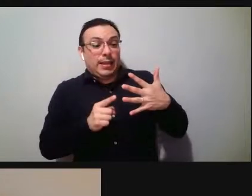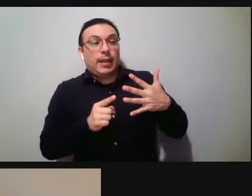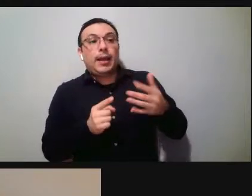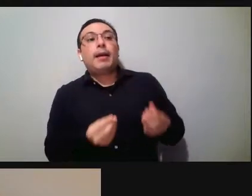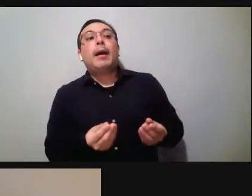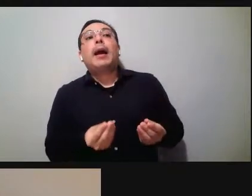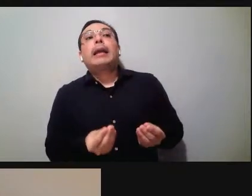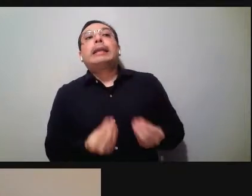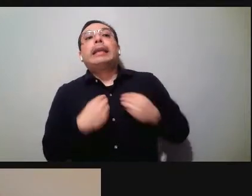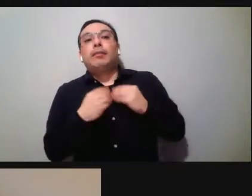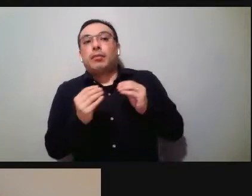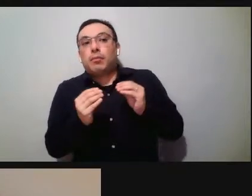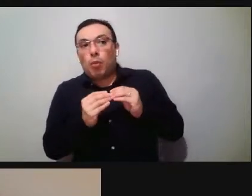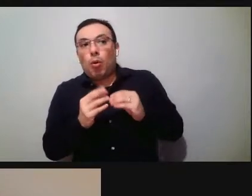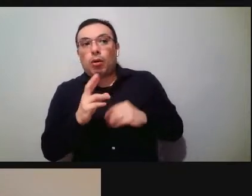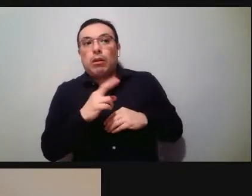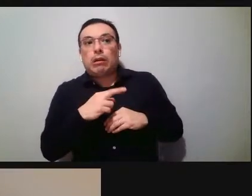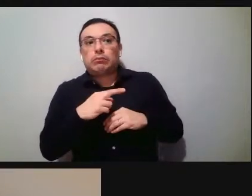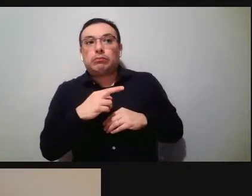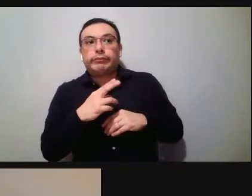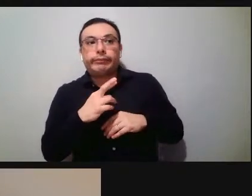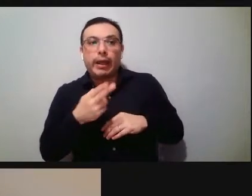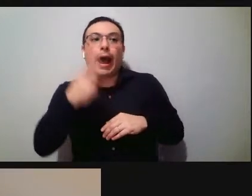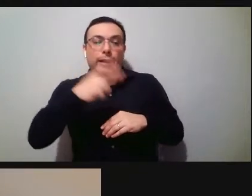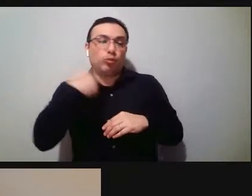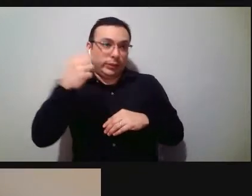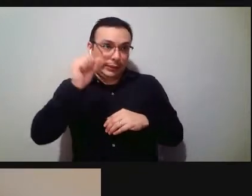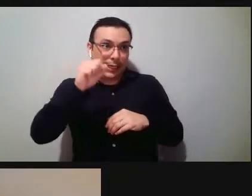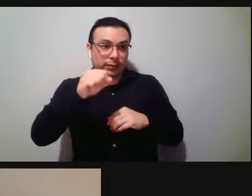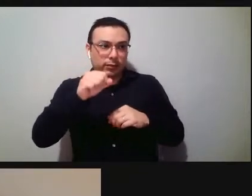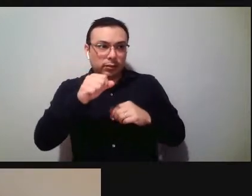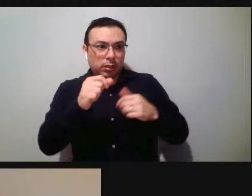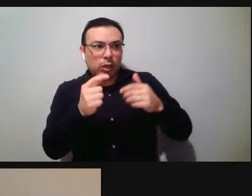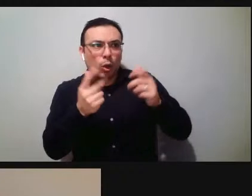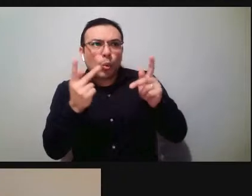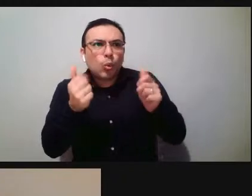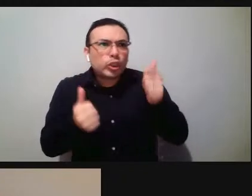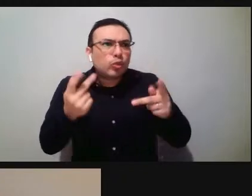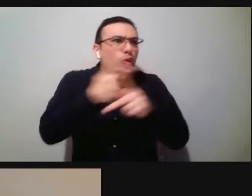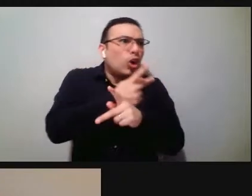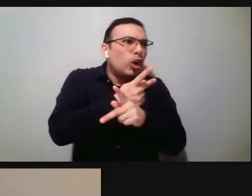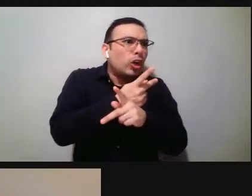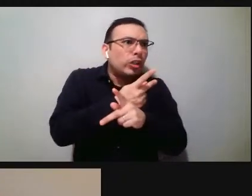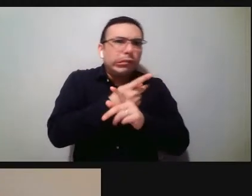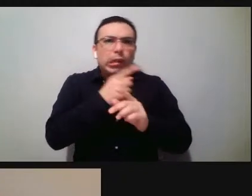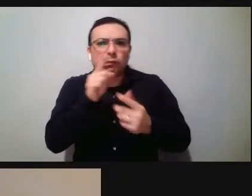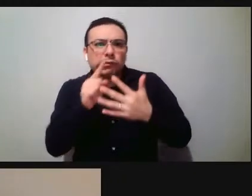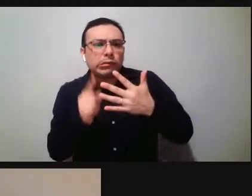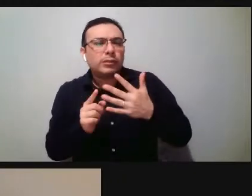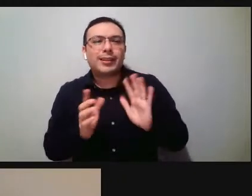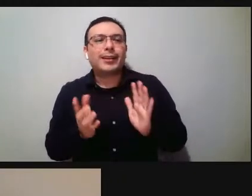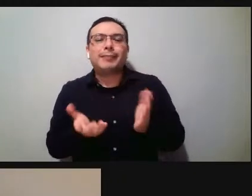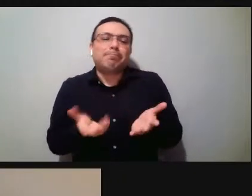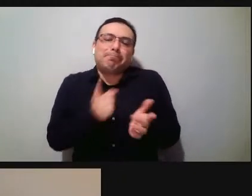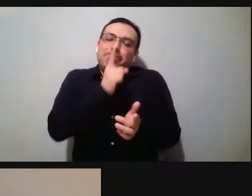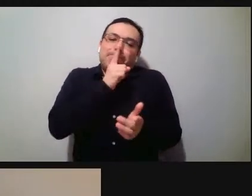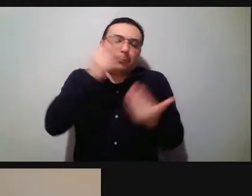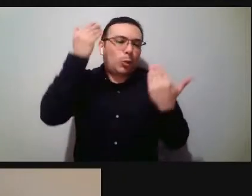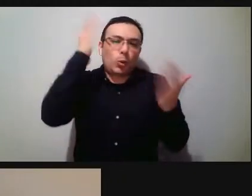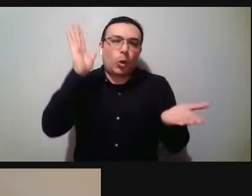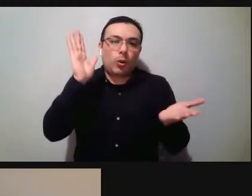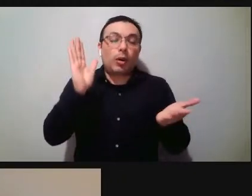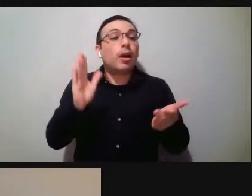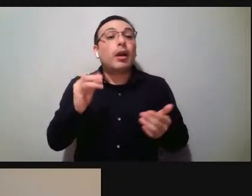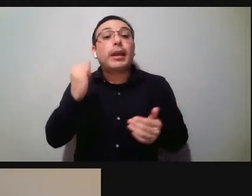poor outcomes with COVID-19. So essentially the recommendation is, if you have any of those, then you